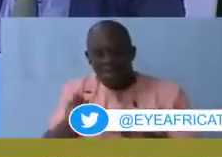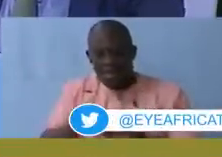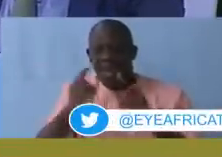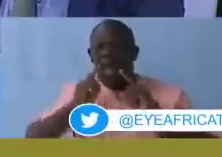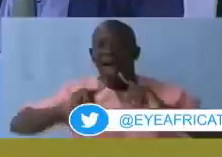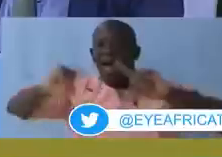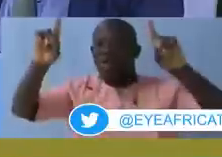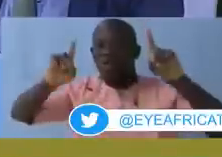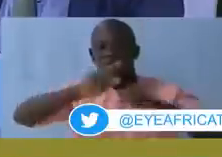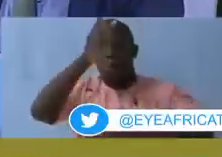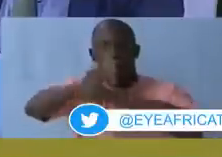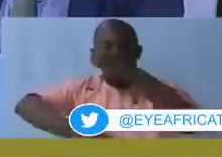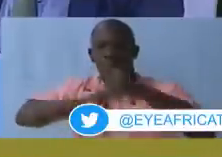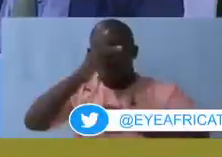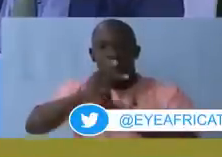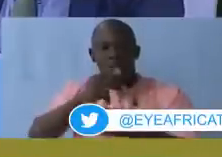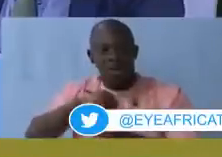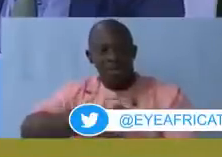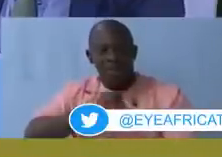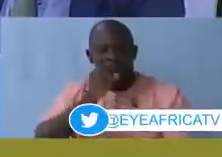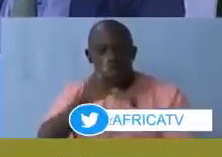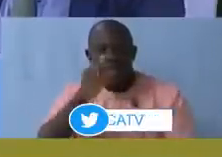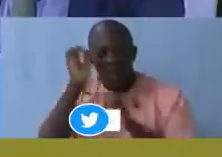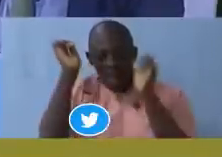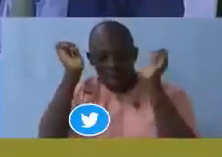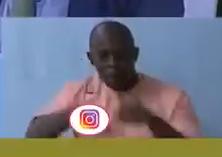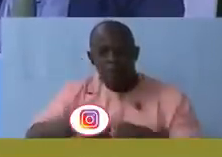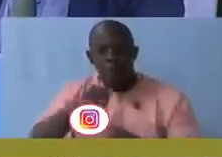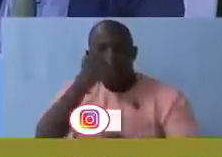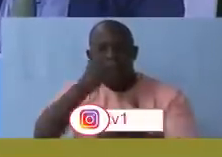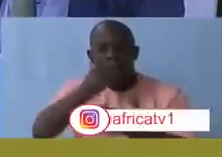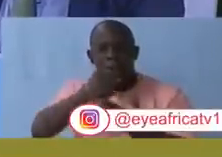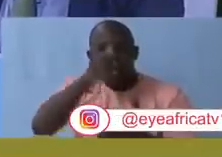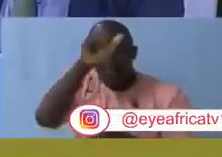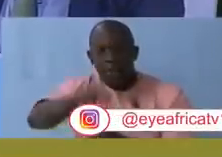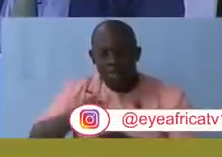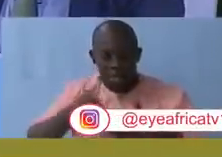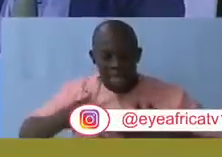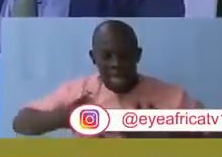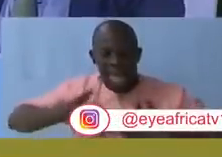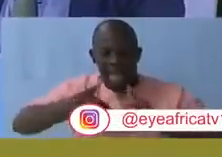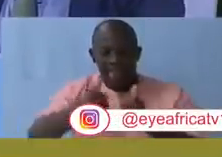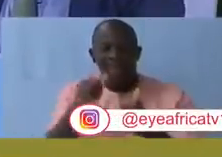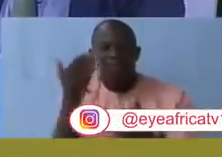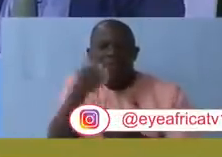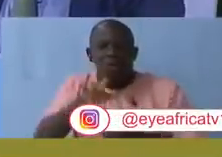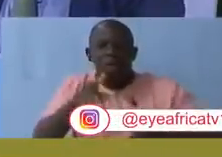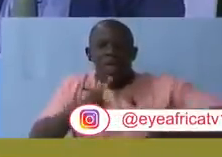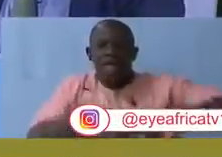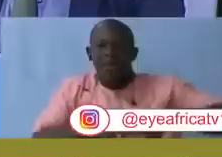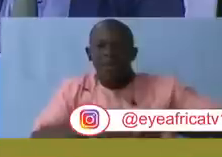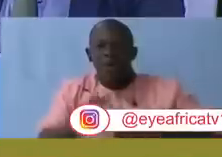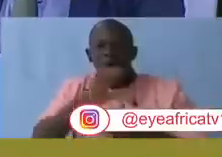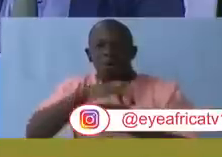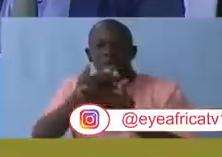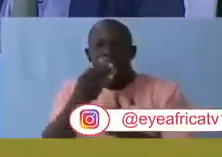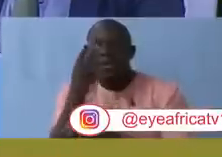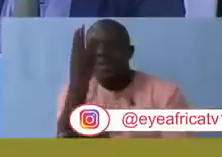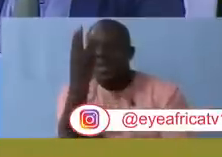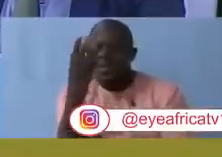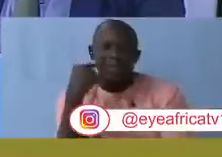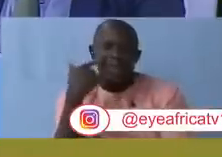can cure AIDS in 3 days. Wasn't that his promise? That was his promise. Then